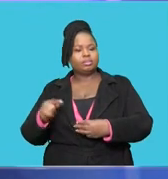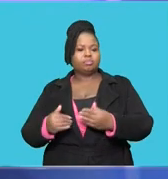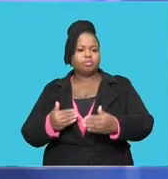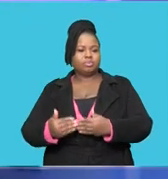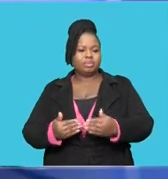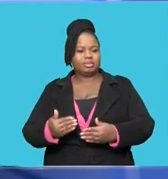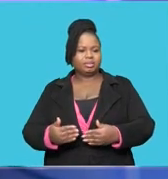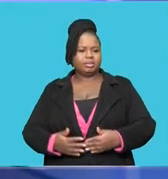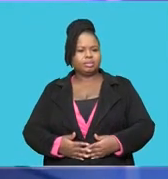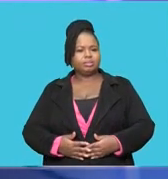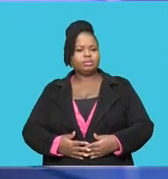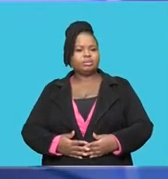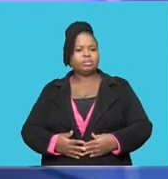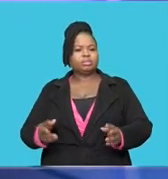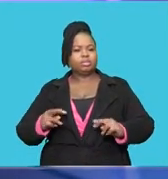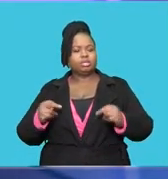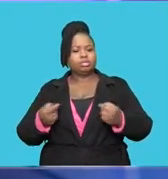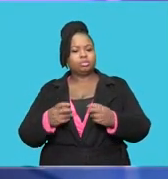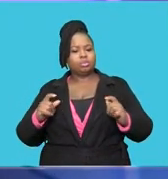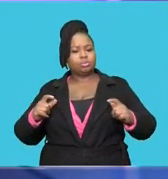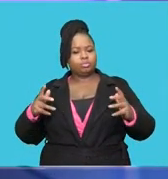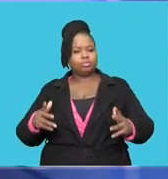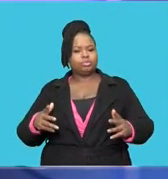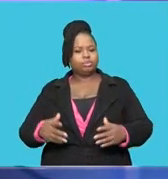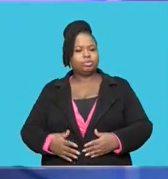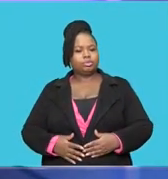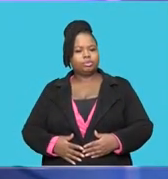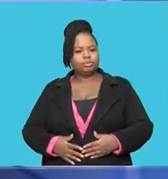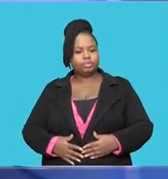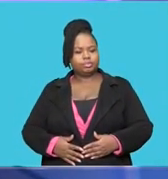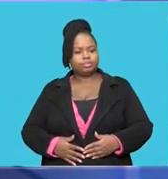process as the National Commissioner on